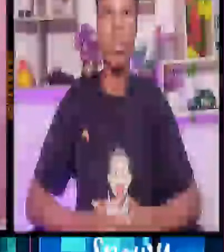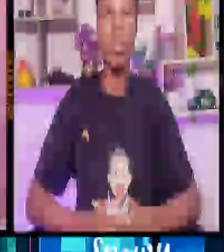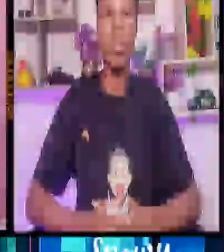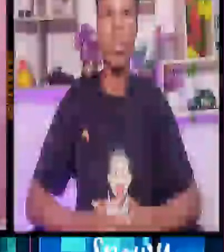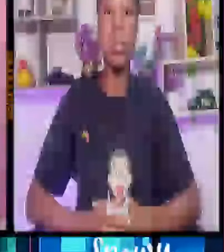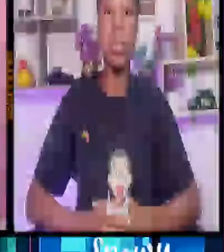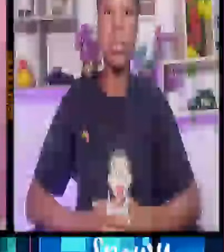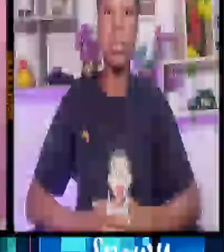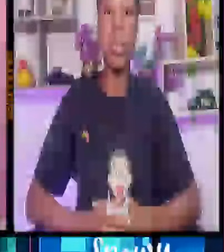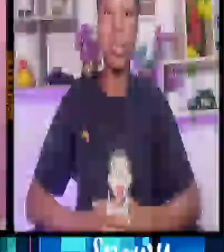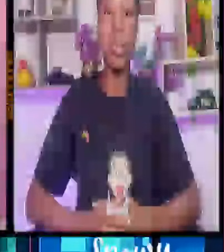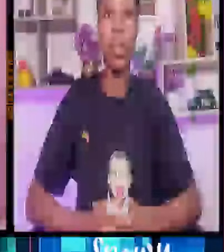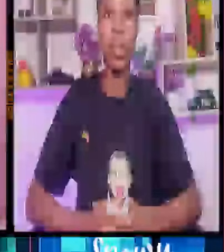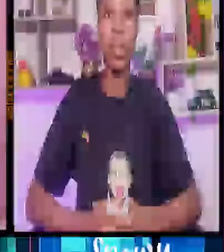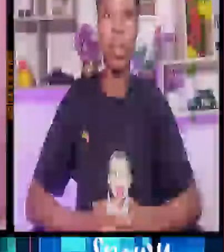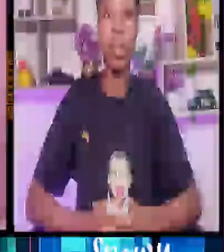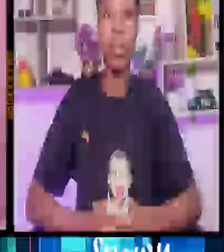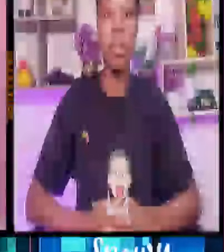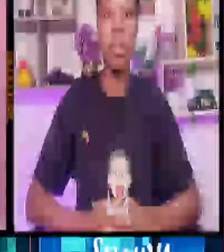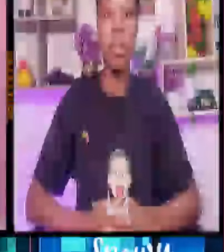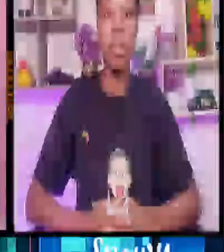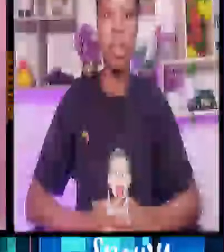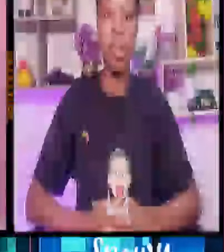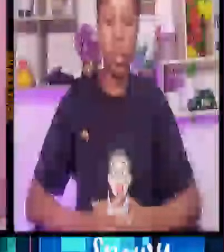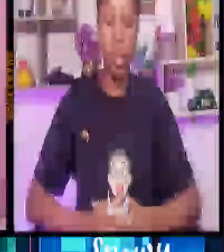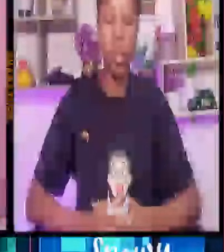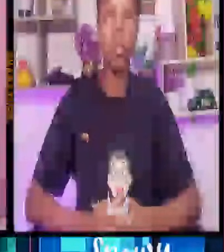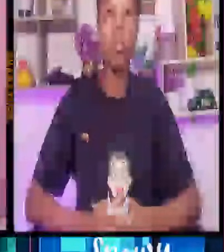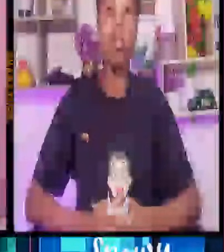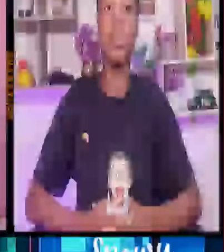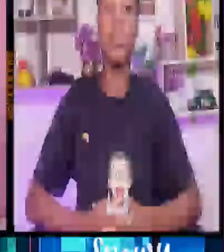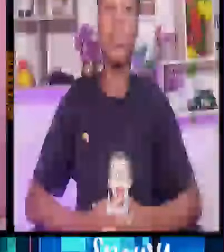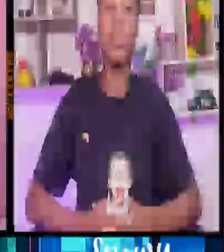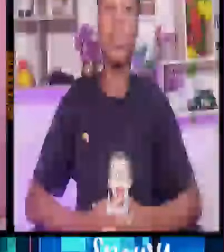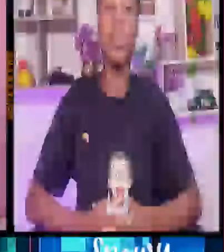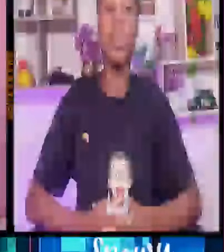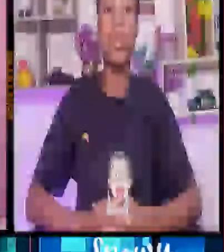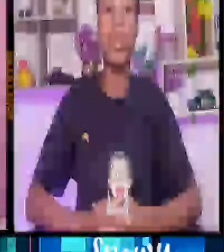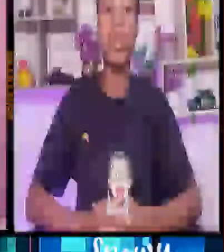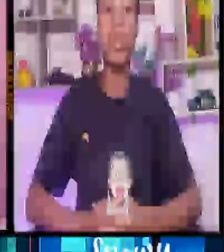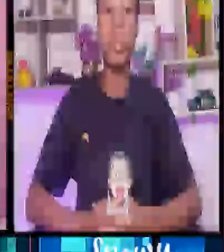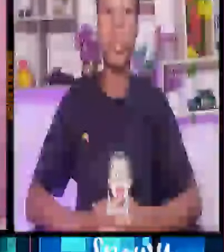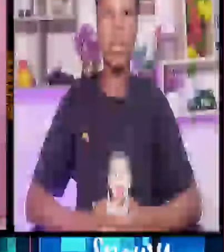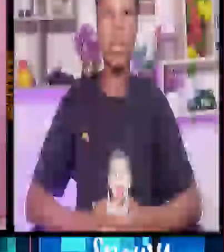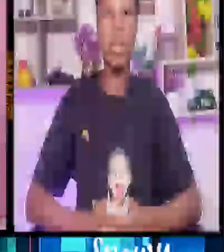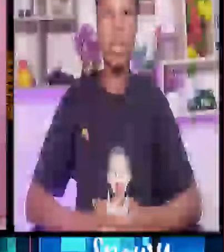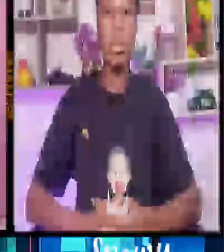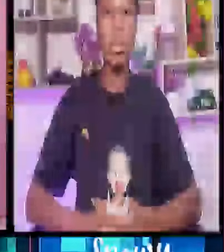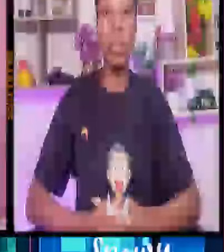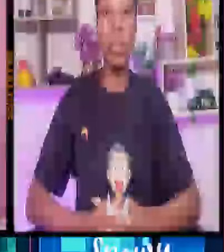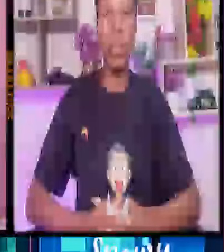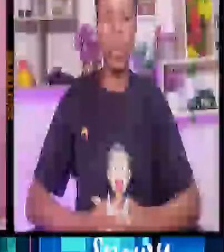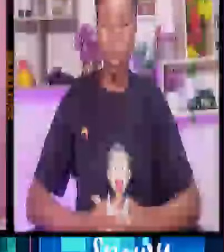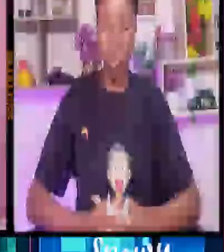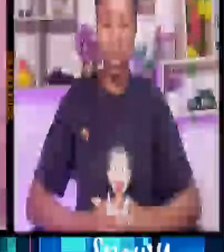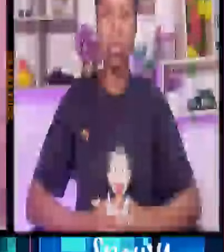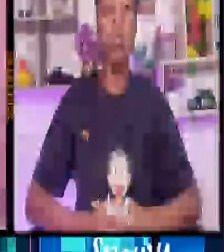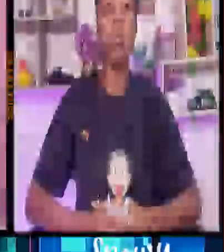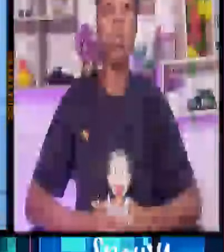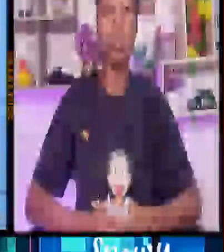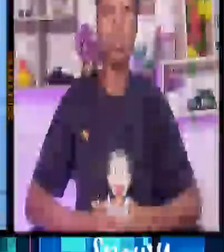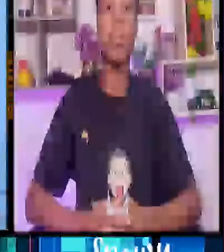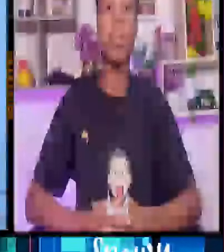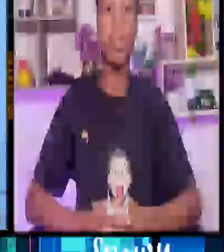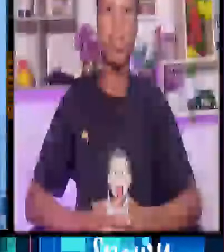sure he could have called me and given it to me. Well, thank you. Thank you, Chris, for joining us. Set standards and the same standards, you betrayed them. Well, thank you for joining us